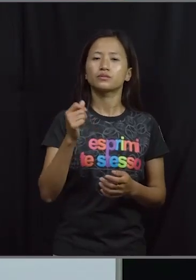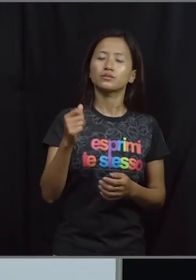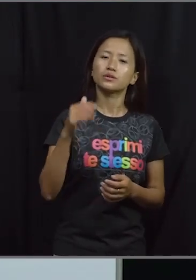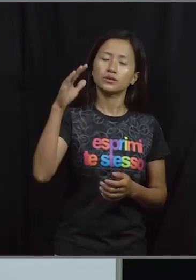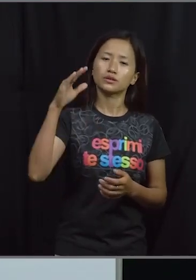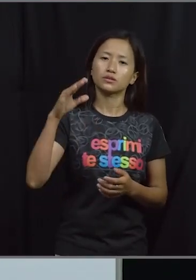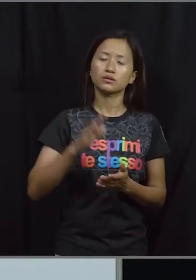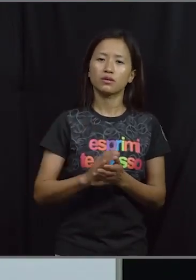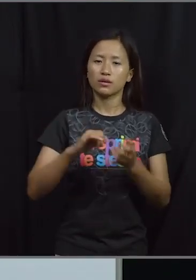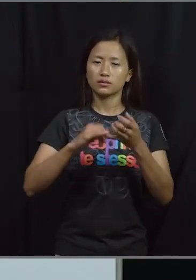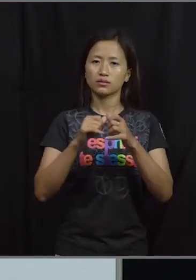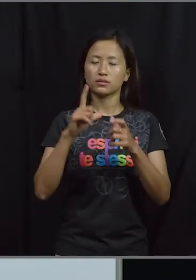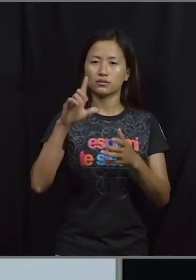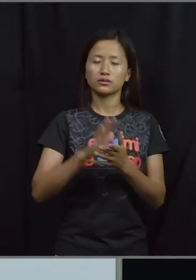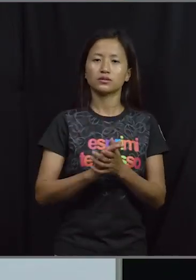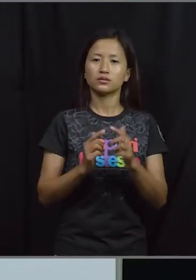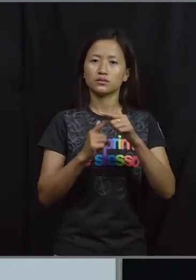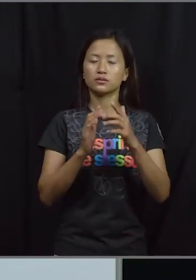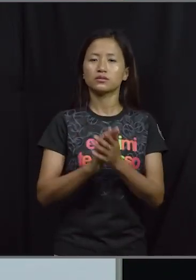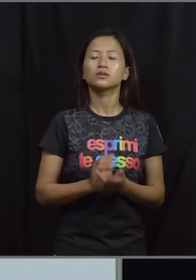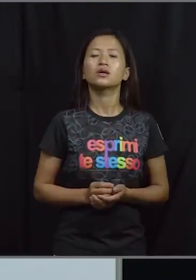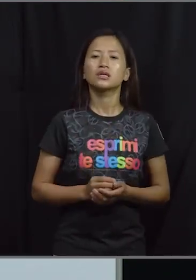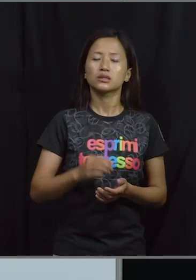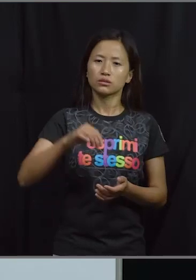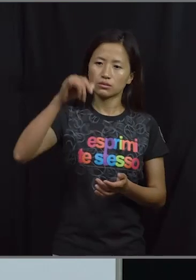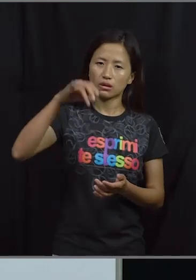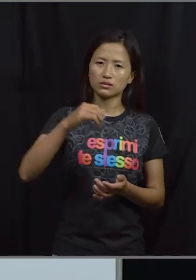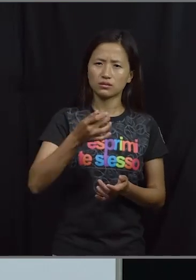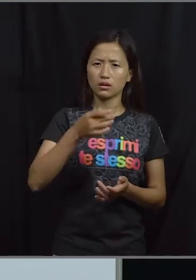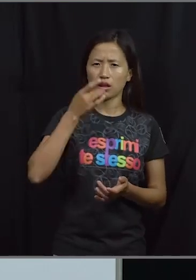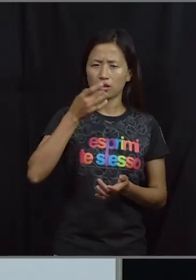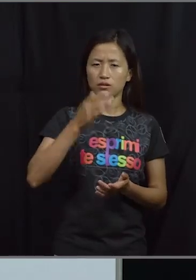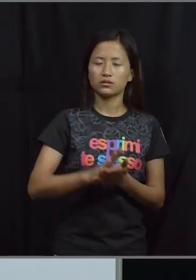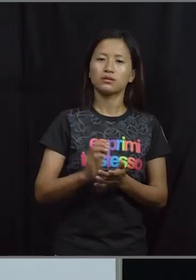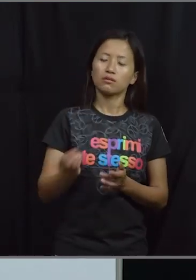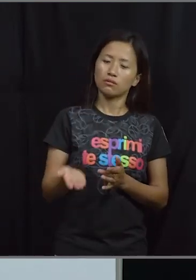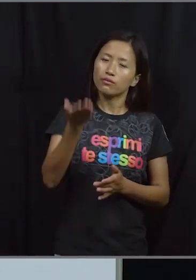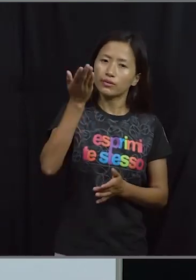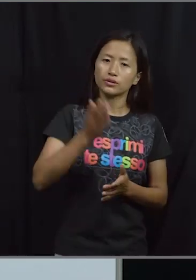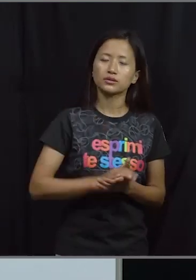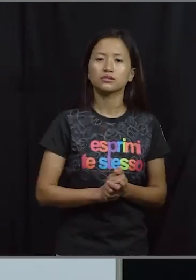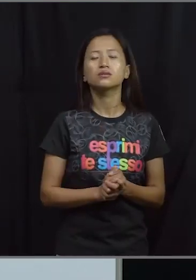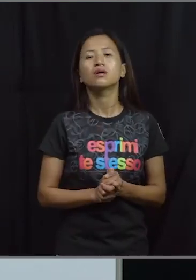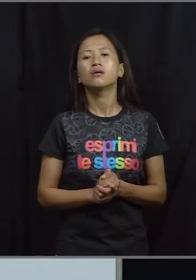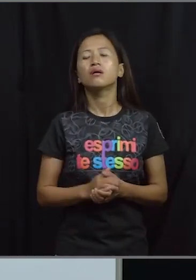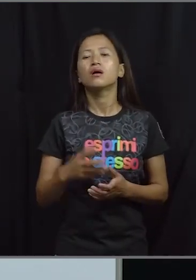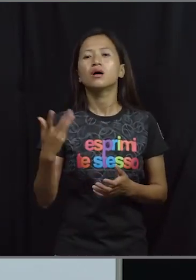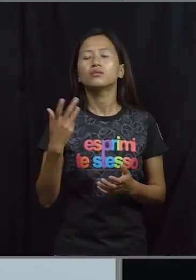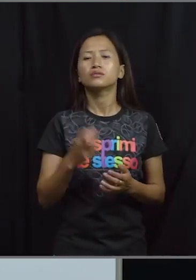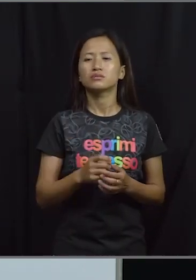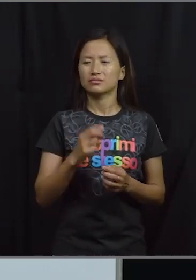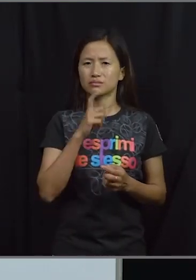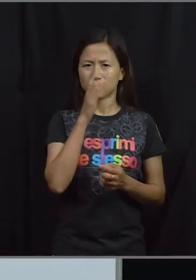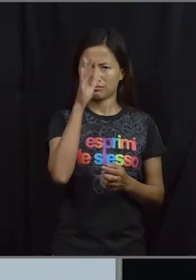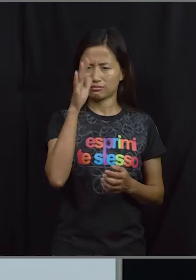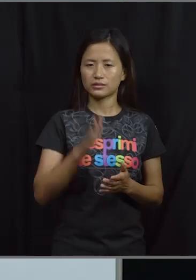of salt, in Nagamese we call it nimok, the price of salt is going to rise. I don't know how did the rumor start, but